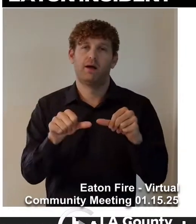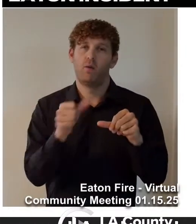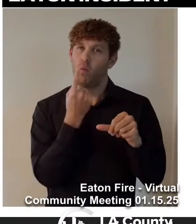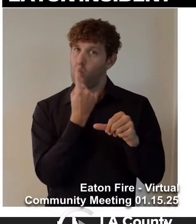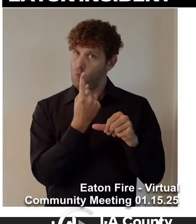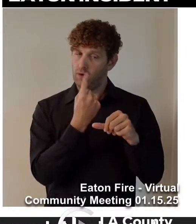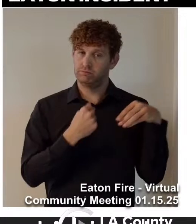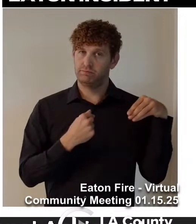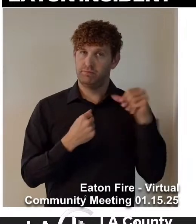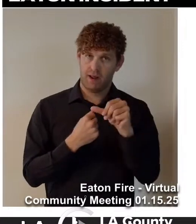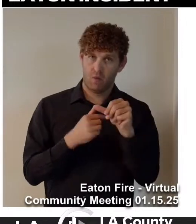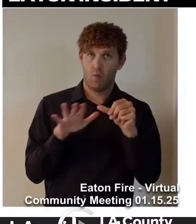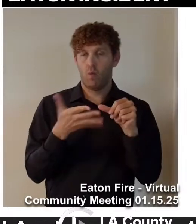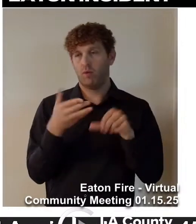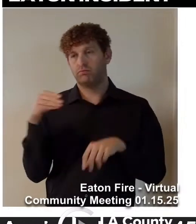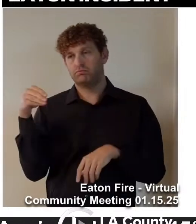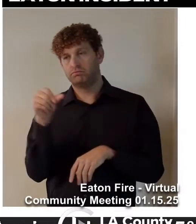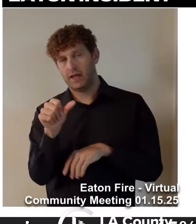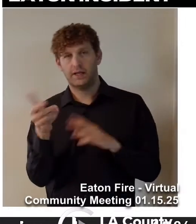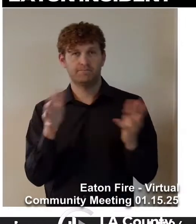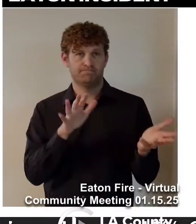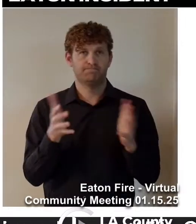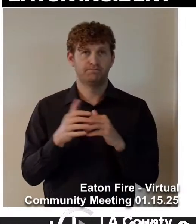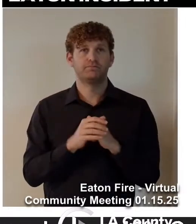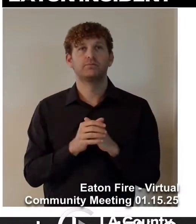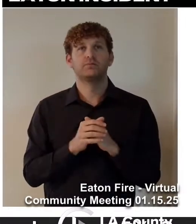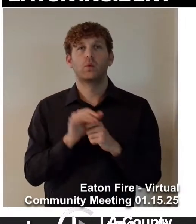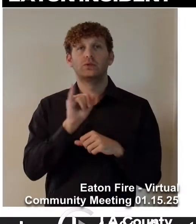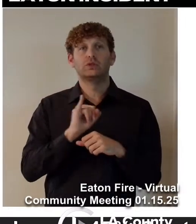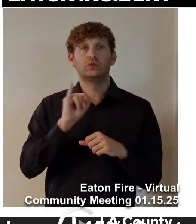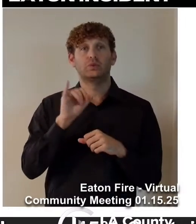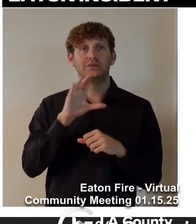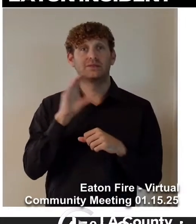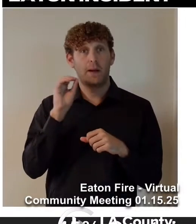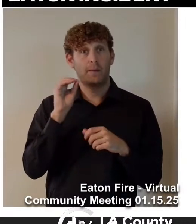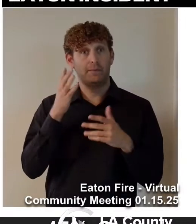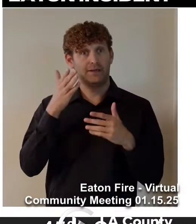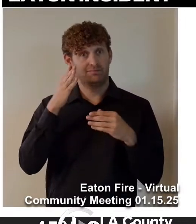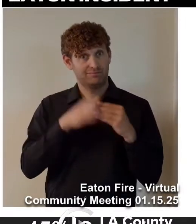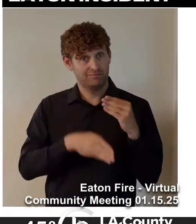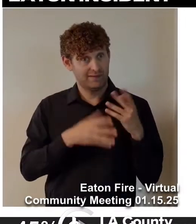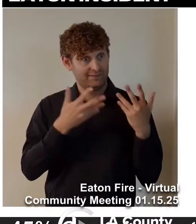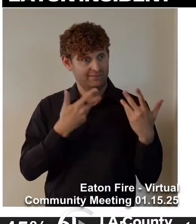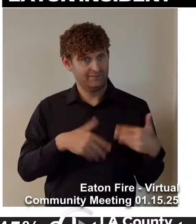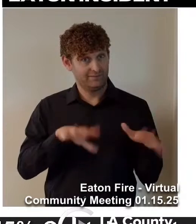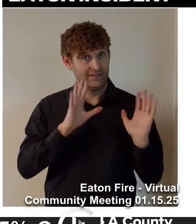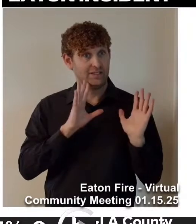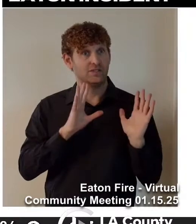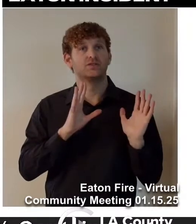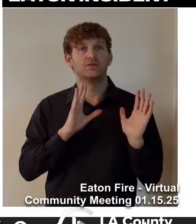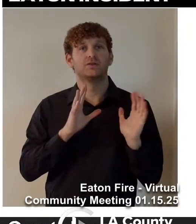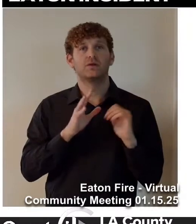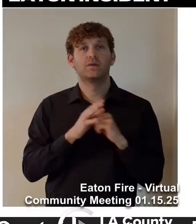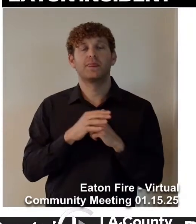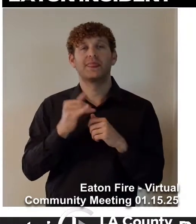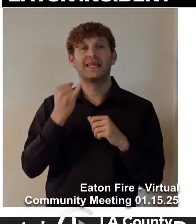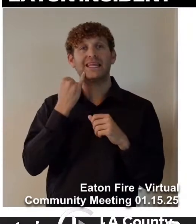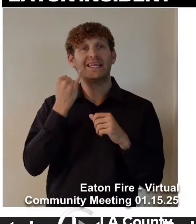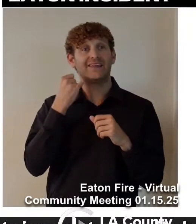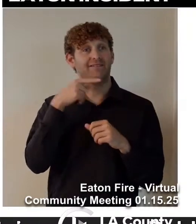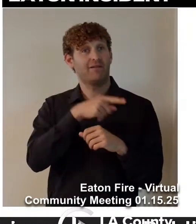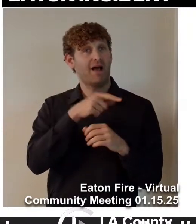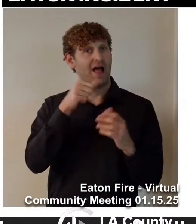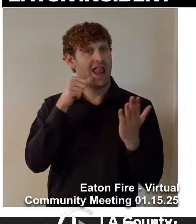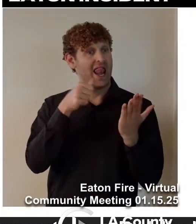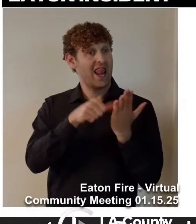from your insurance company to complete your application. If you receive a notice that says you are ineligible or not approved, it